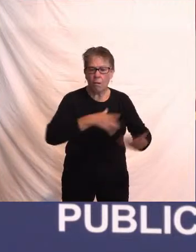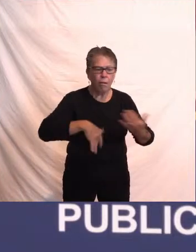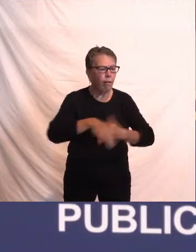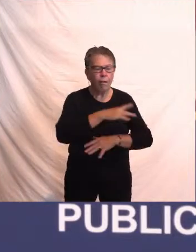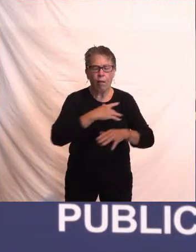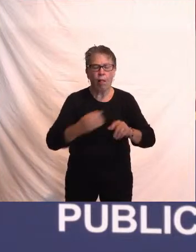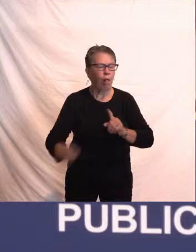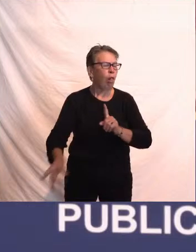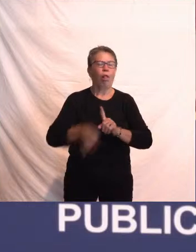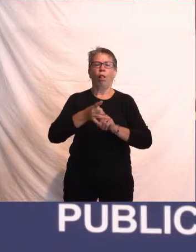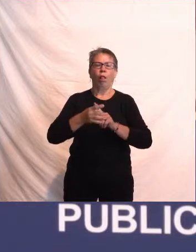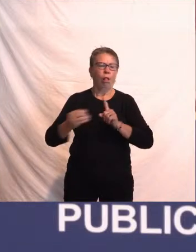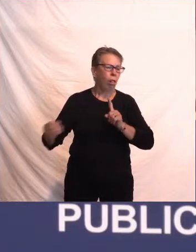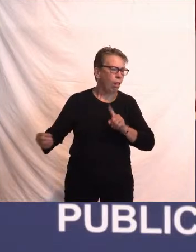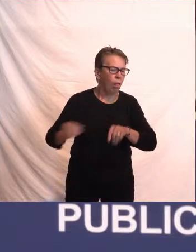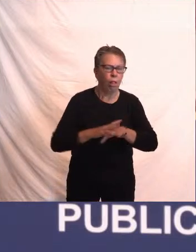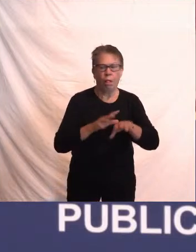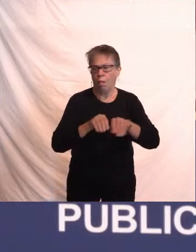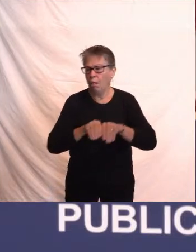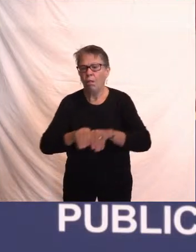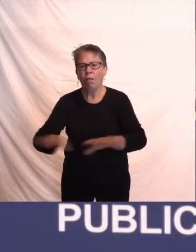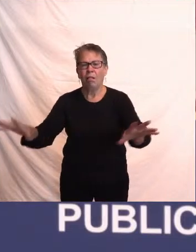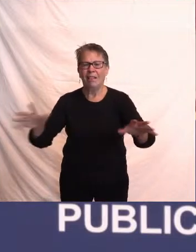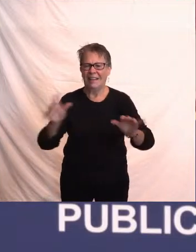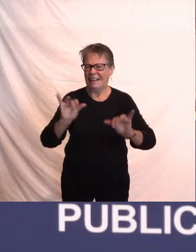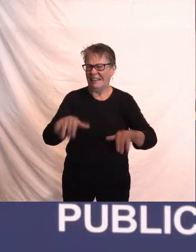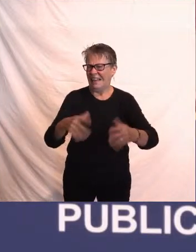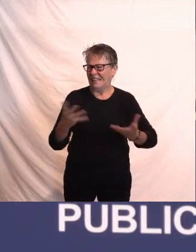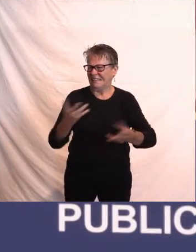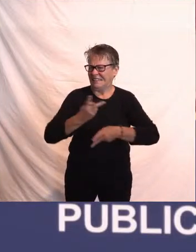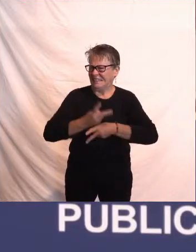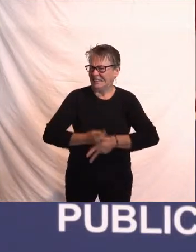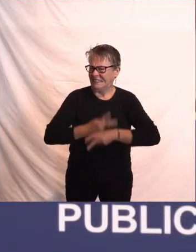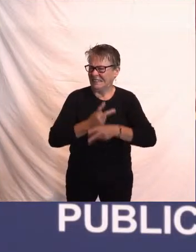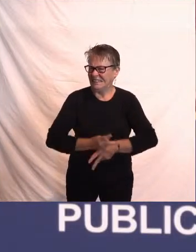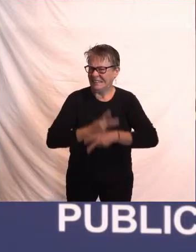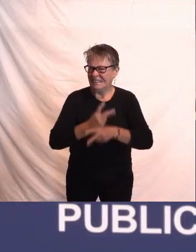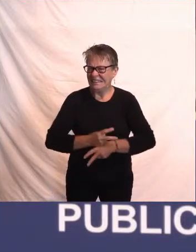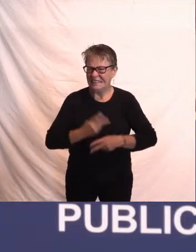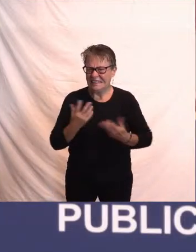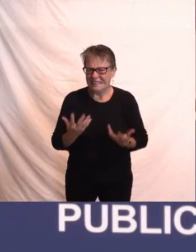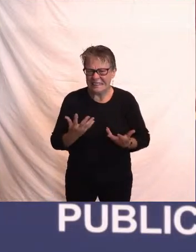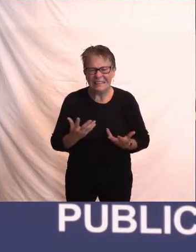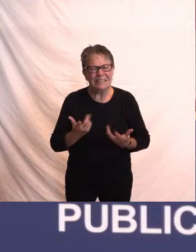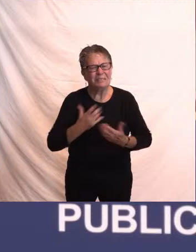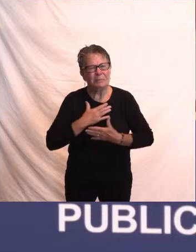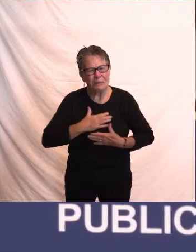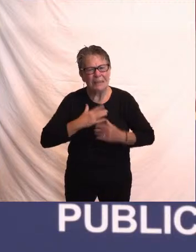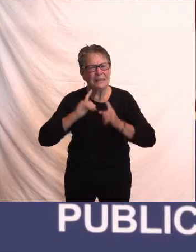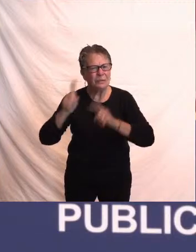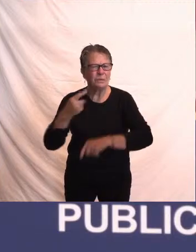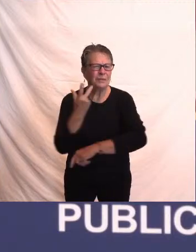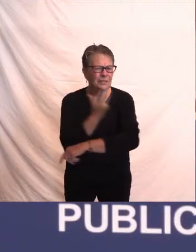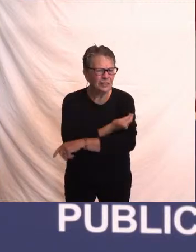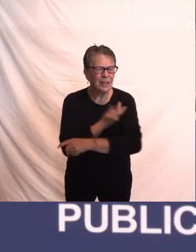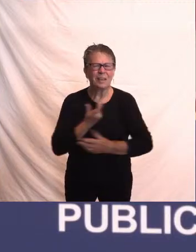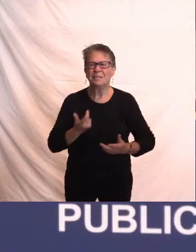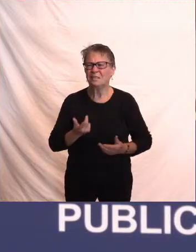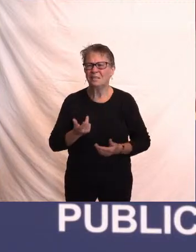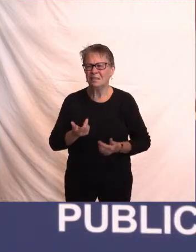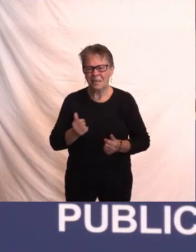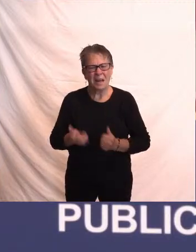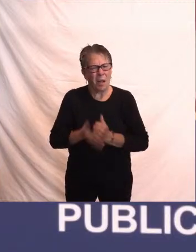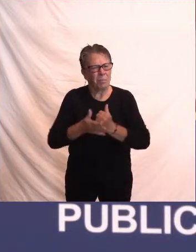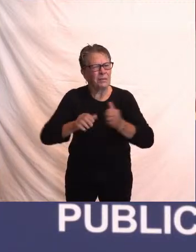children 12 and older to help protect their health and the health of those around them. Another important vaccination